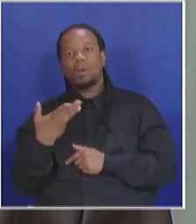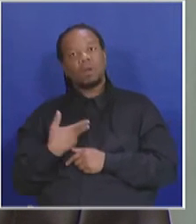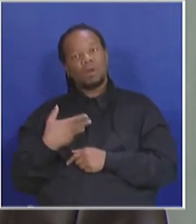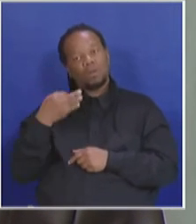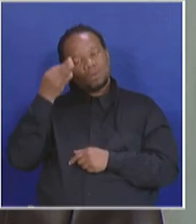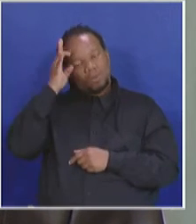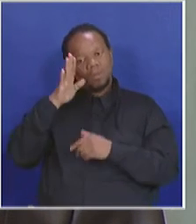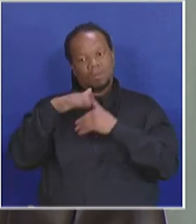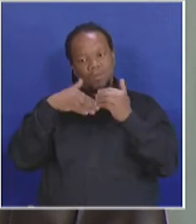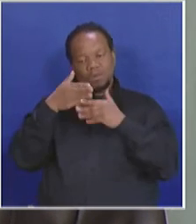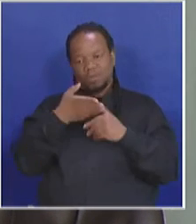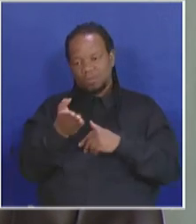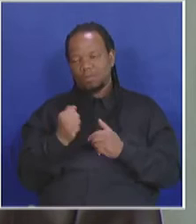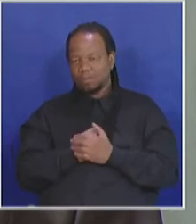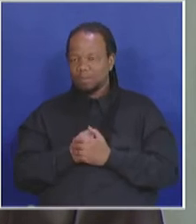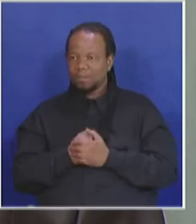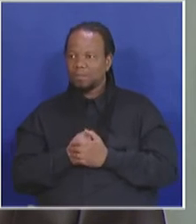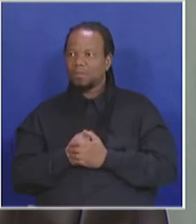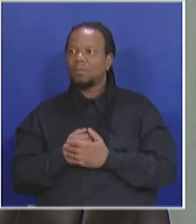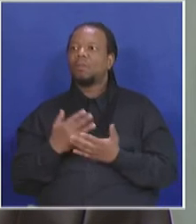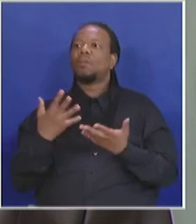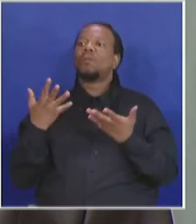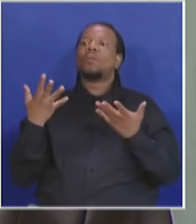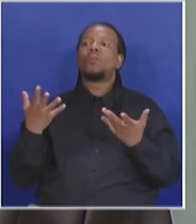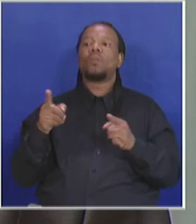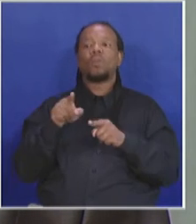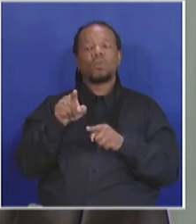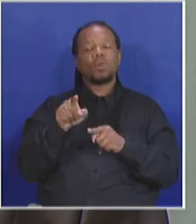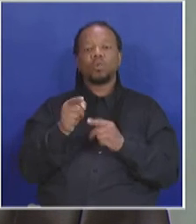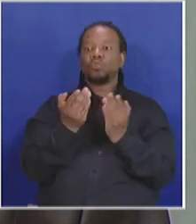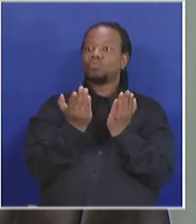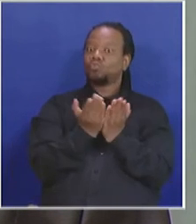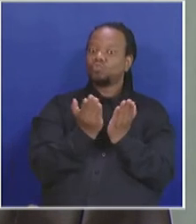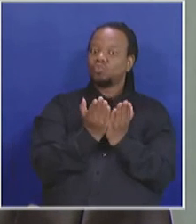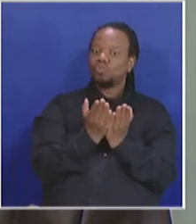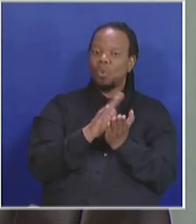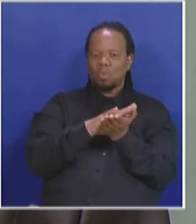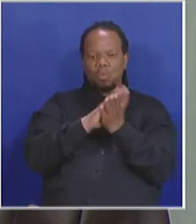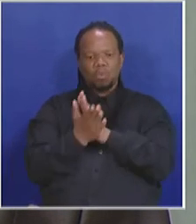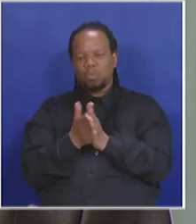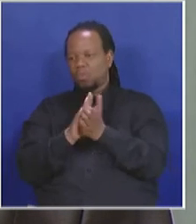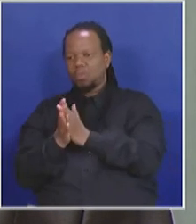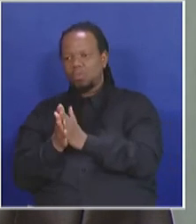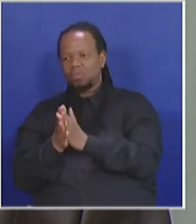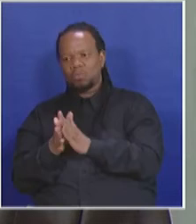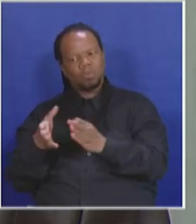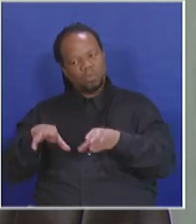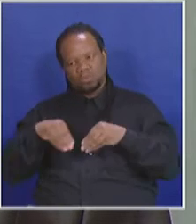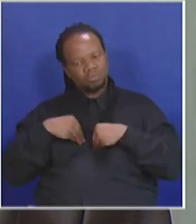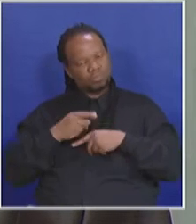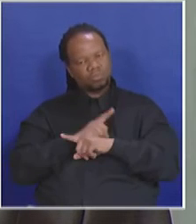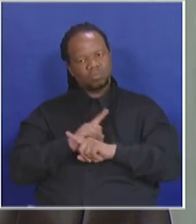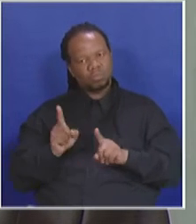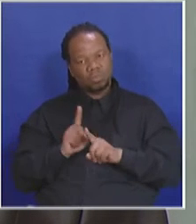our communities. Burning and destroying of school will not be tolerated for whatever reason. If